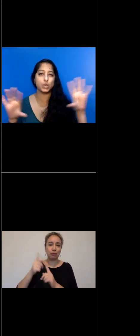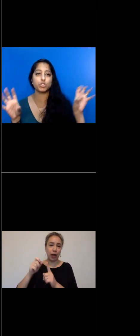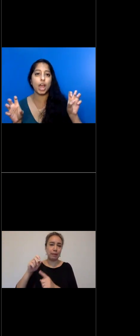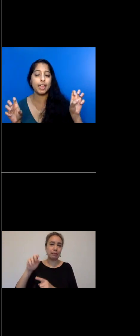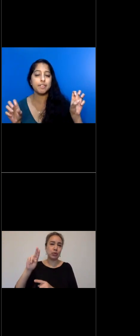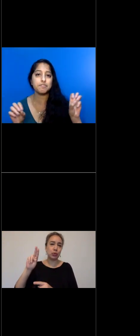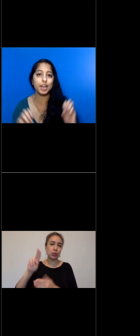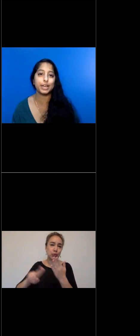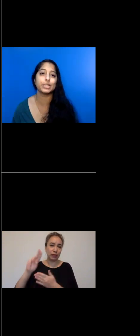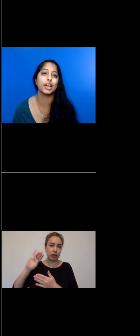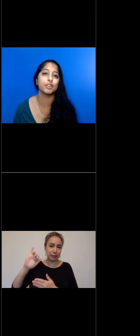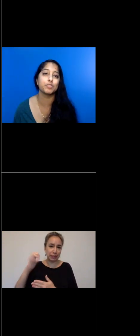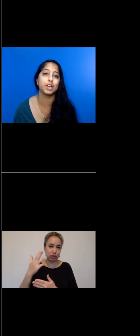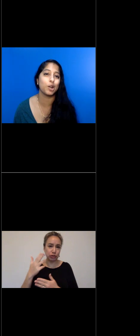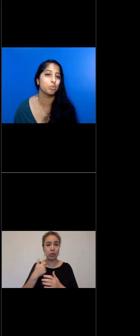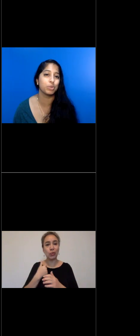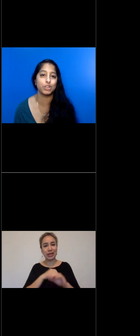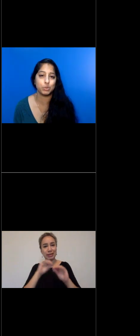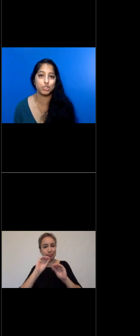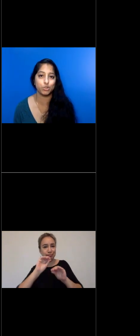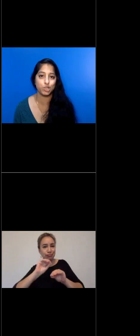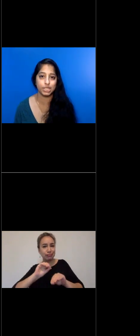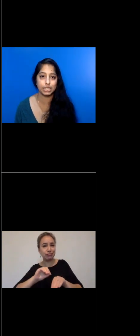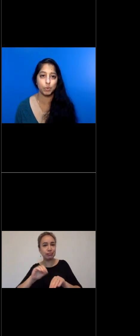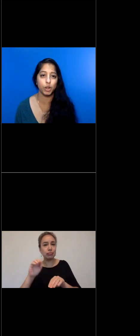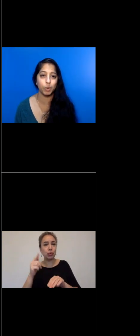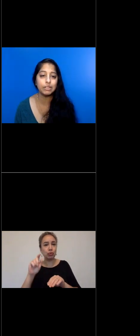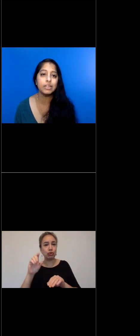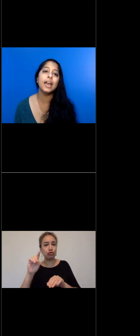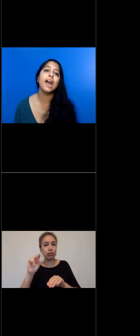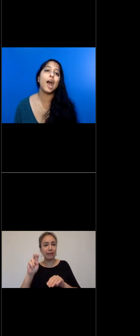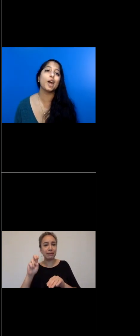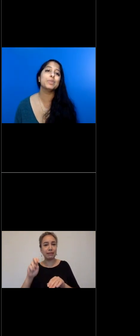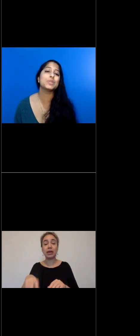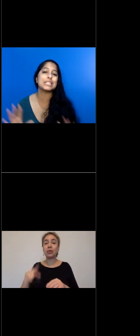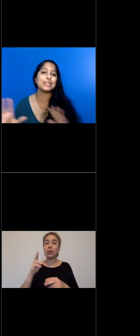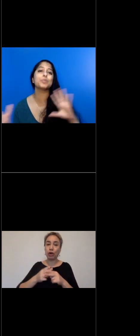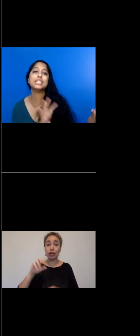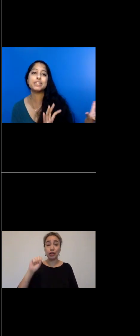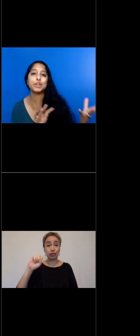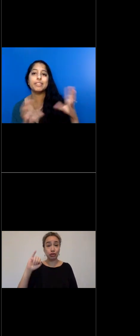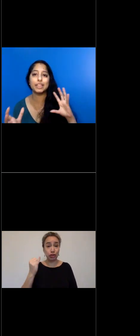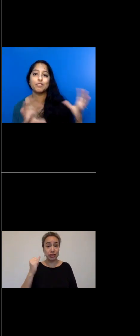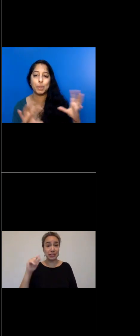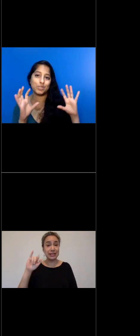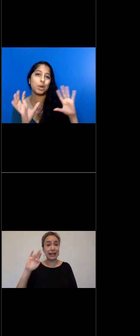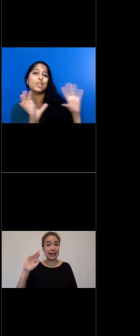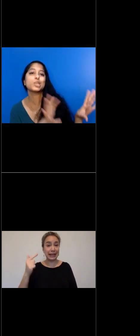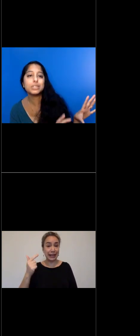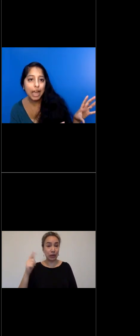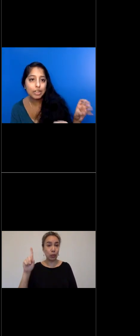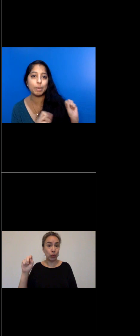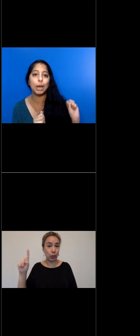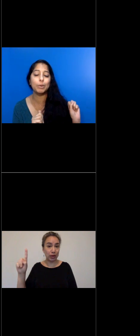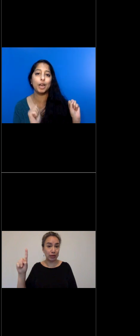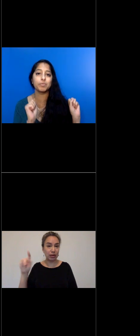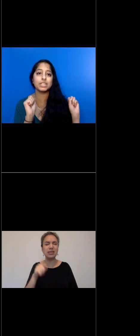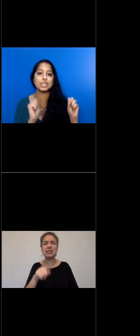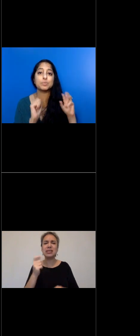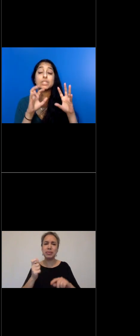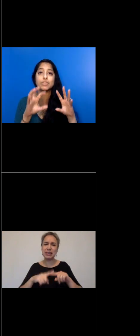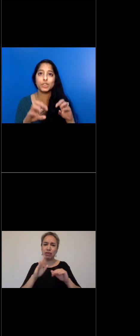crowdsourced like Google Drive we call it Social Justice Ling 101. And so this is a little bit different than the focus of what I just talked